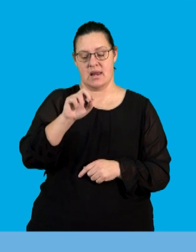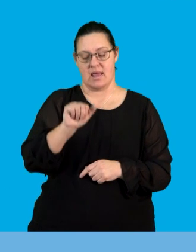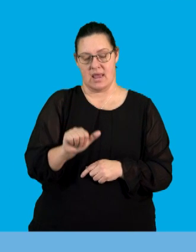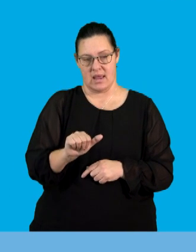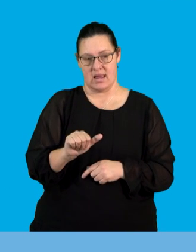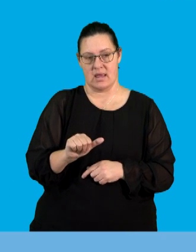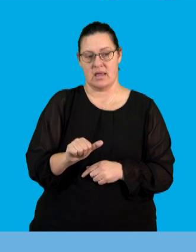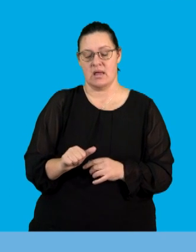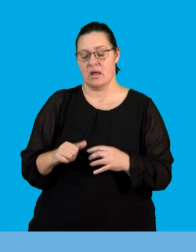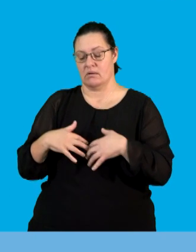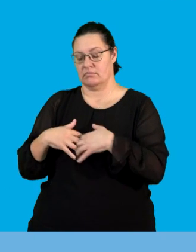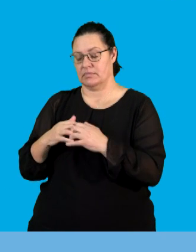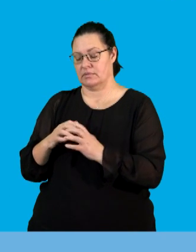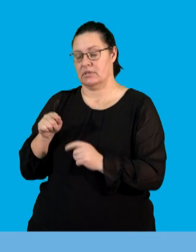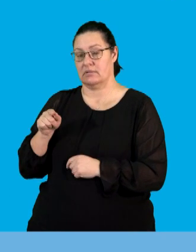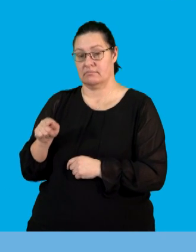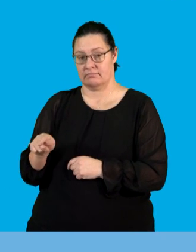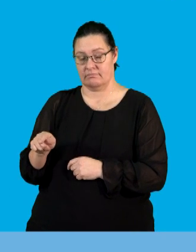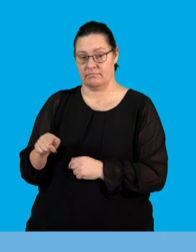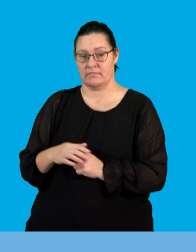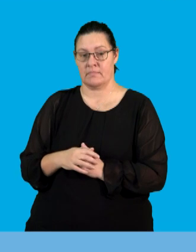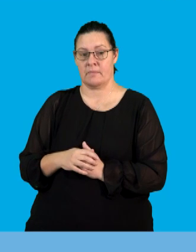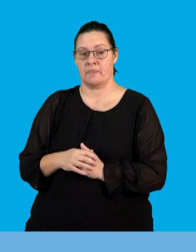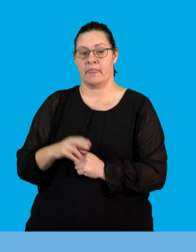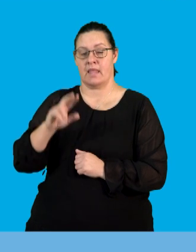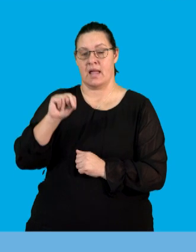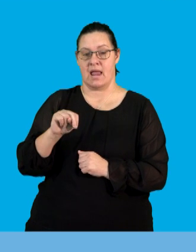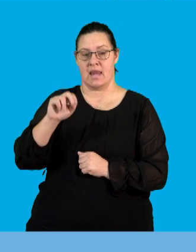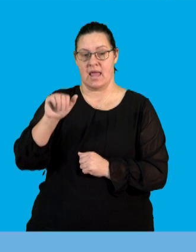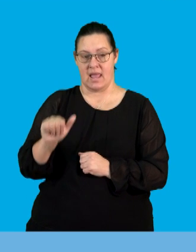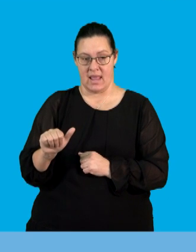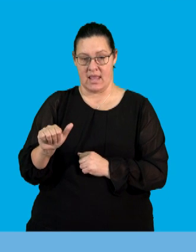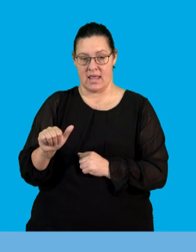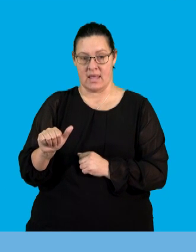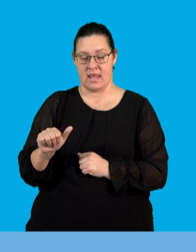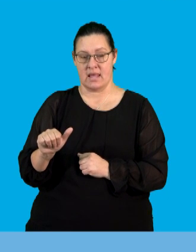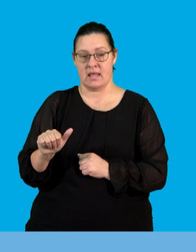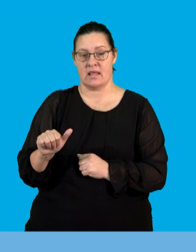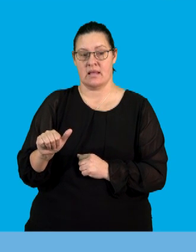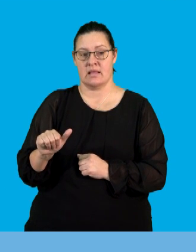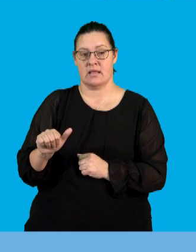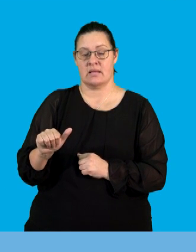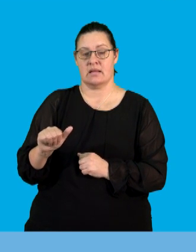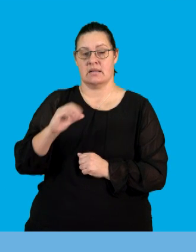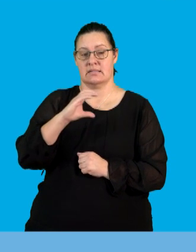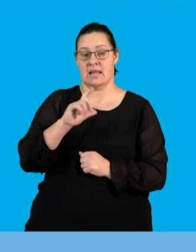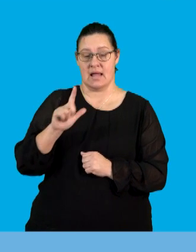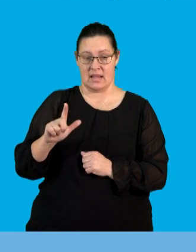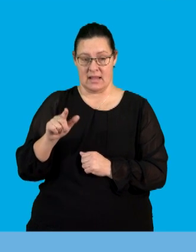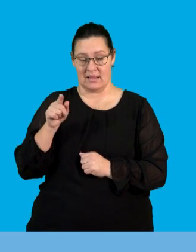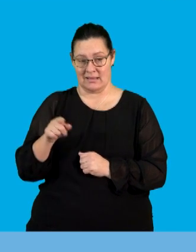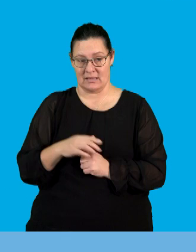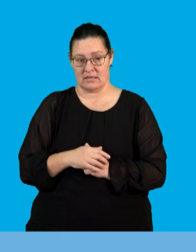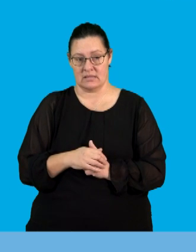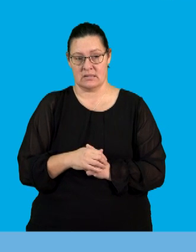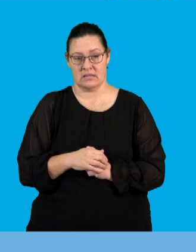Na, the product is sodium chloride, so that's going to be the Na, which is the metal part, and the chlorine part after